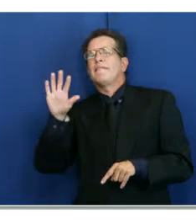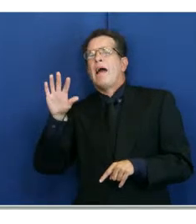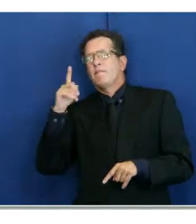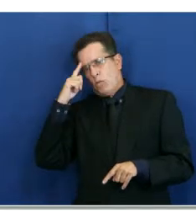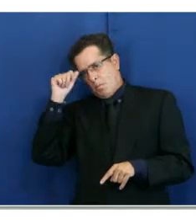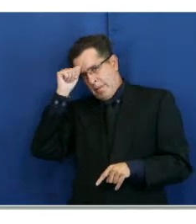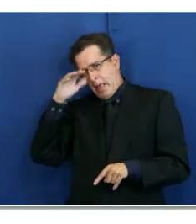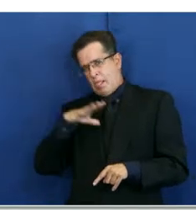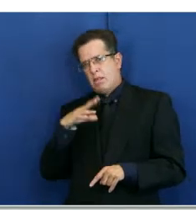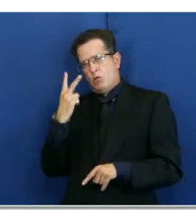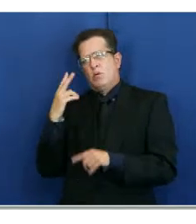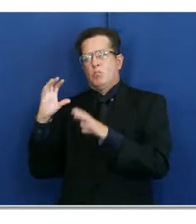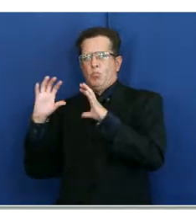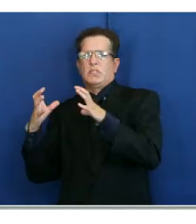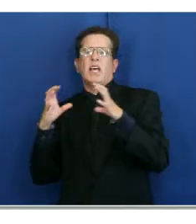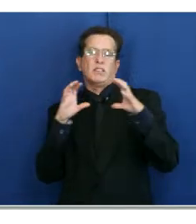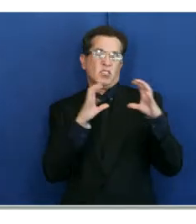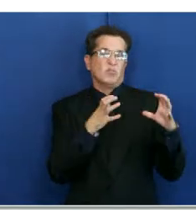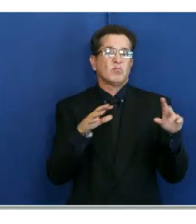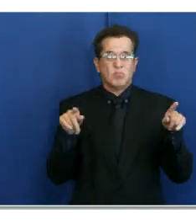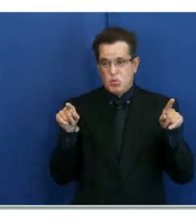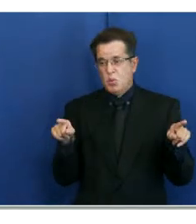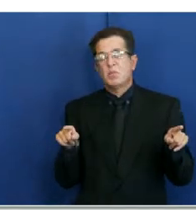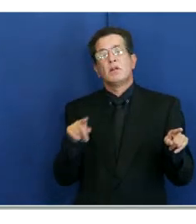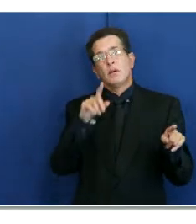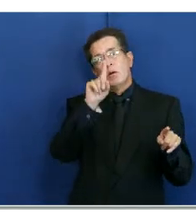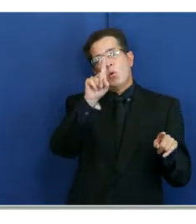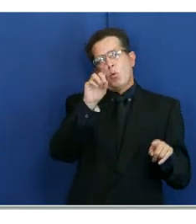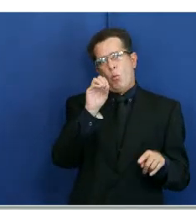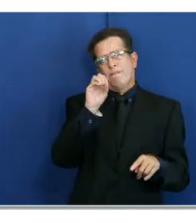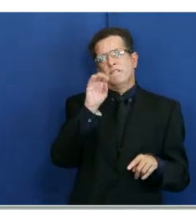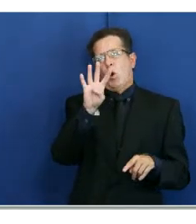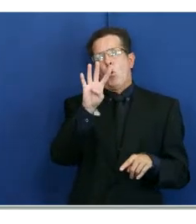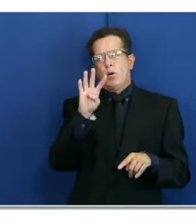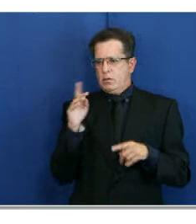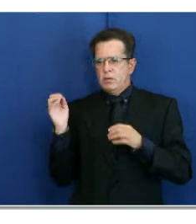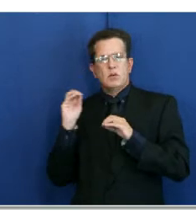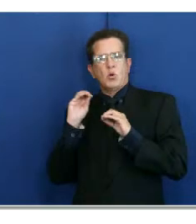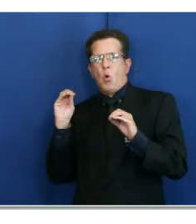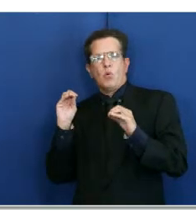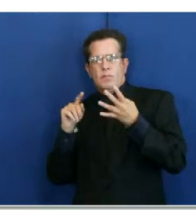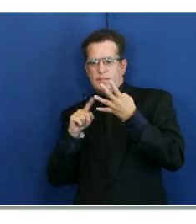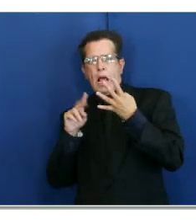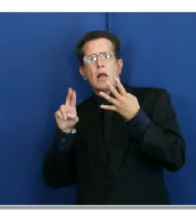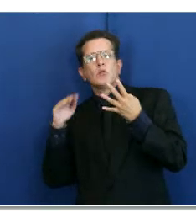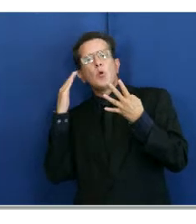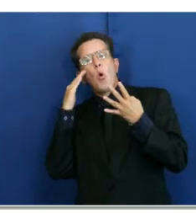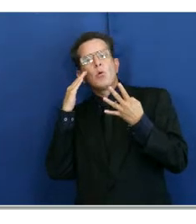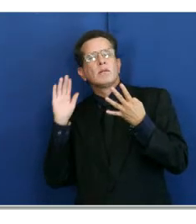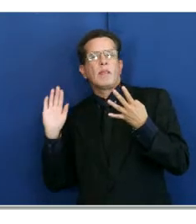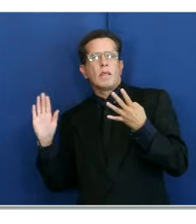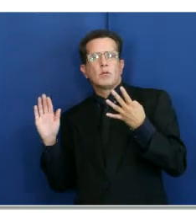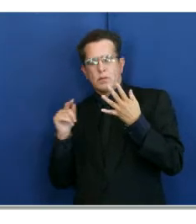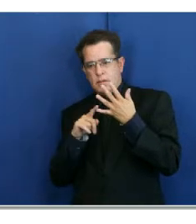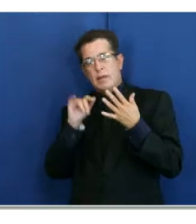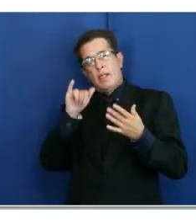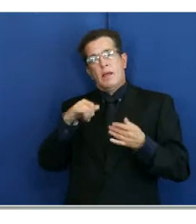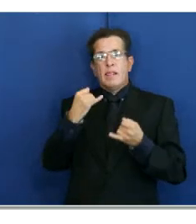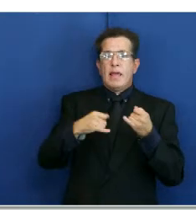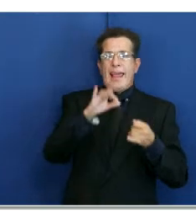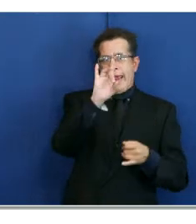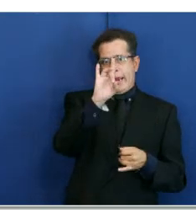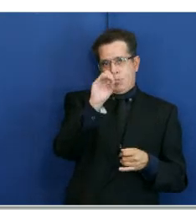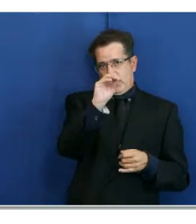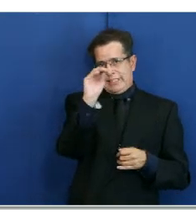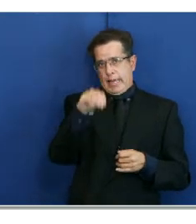males. We have approximately 104 individuals for which no gender information is identified. 8% of our